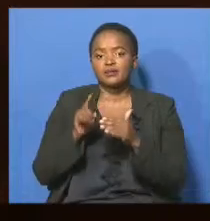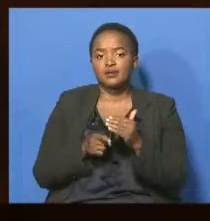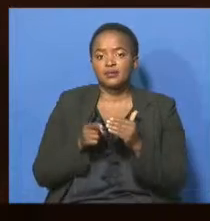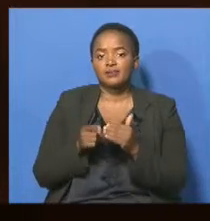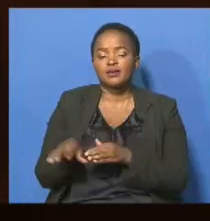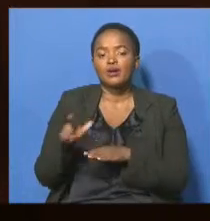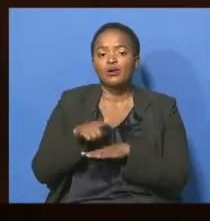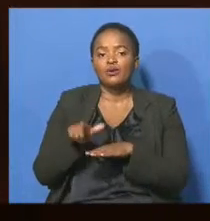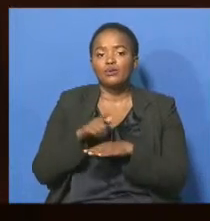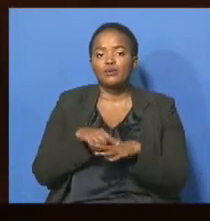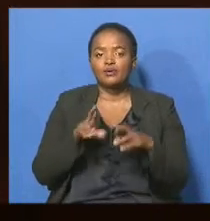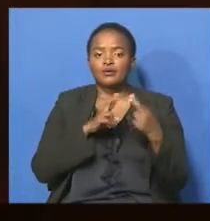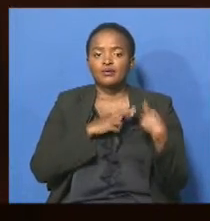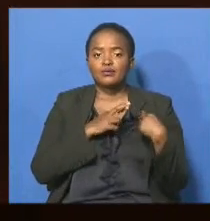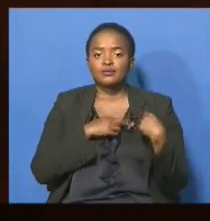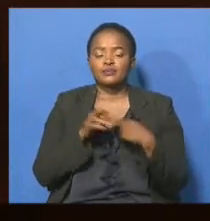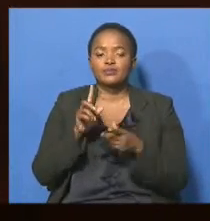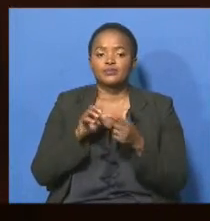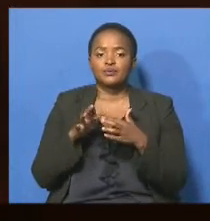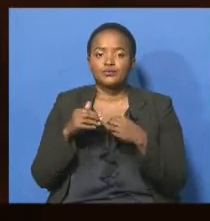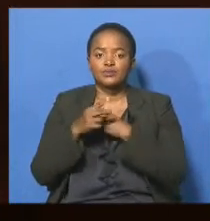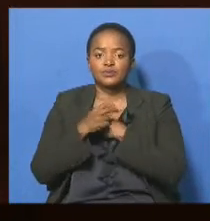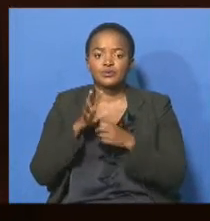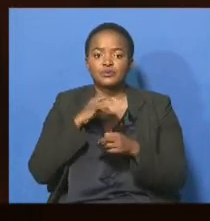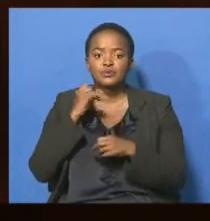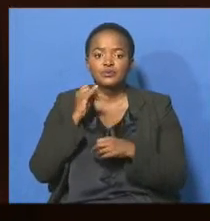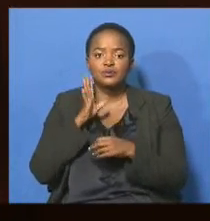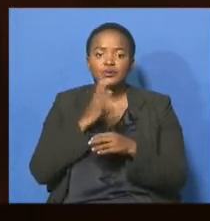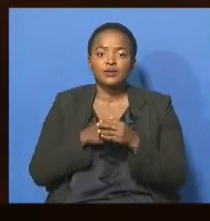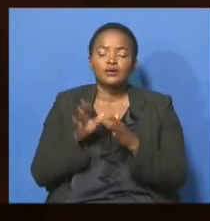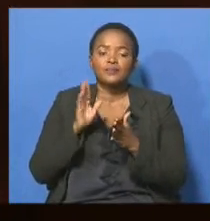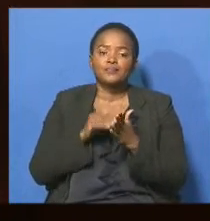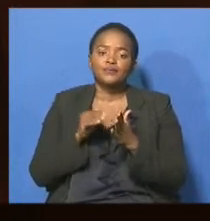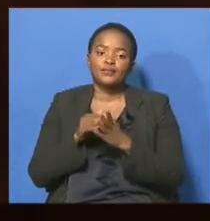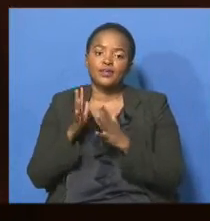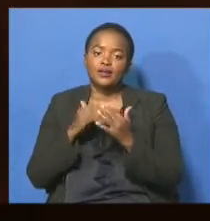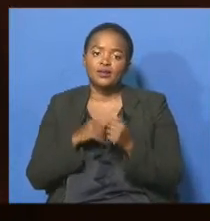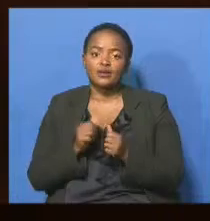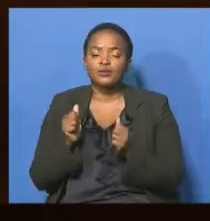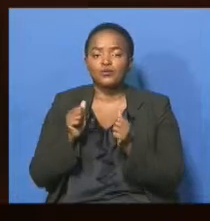of local responses to security matters and concerns